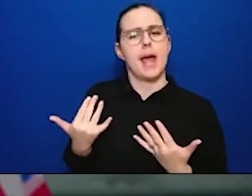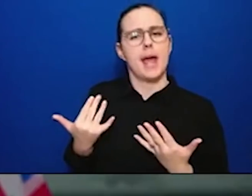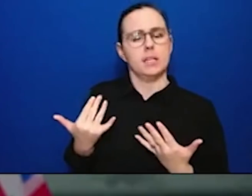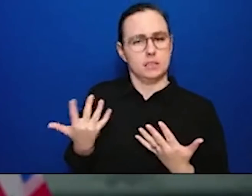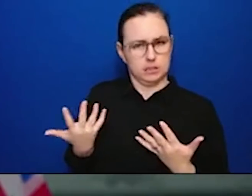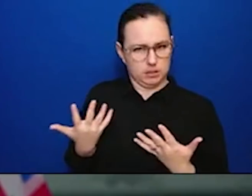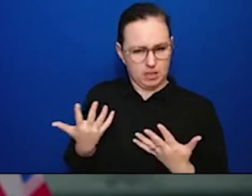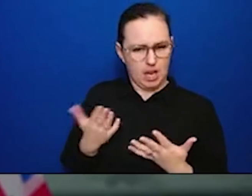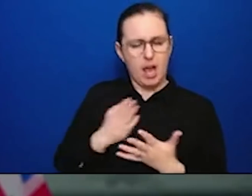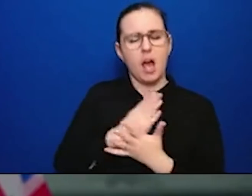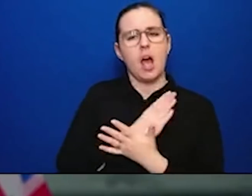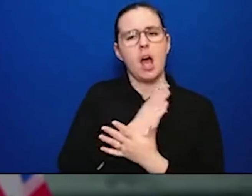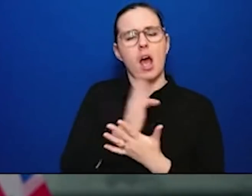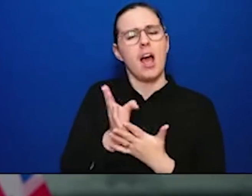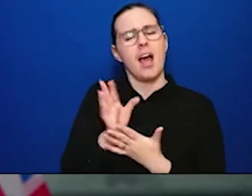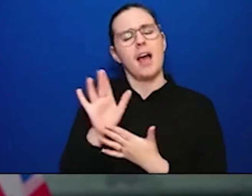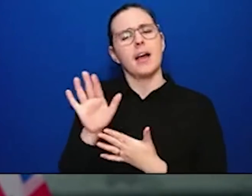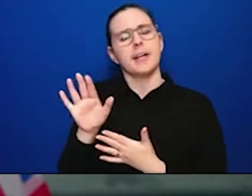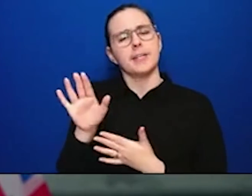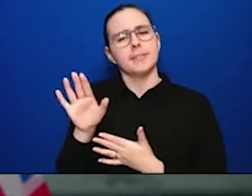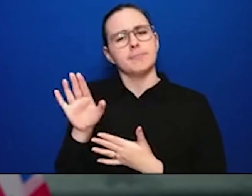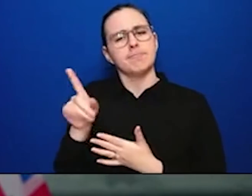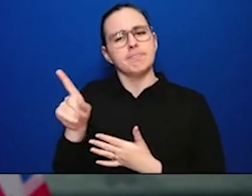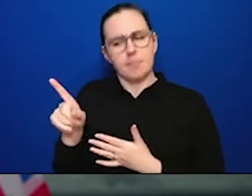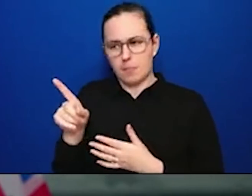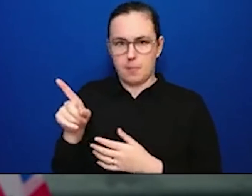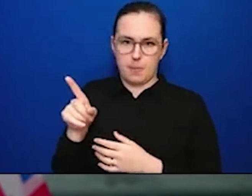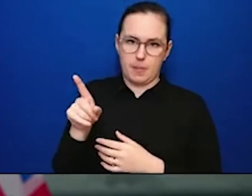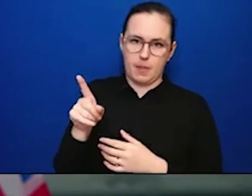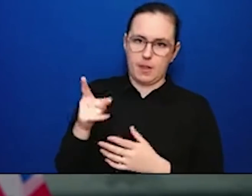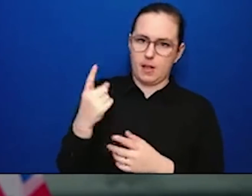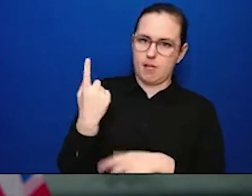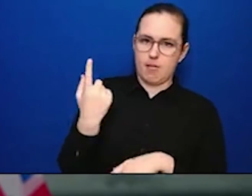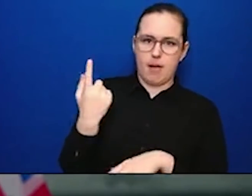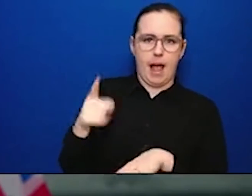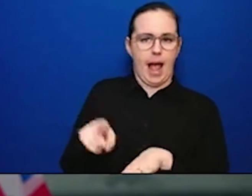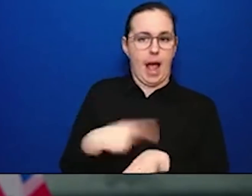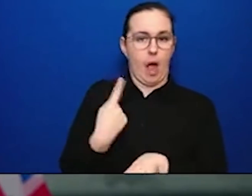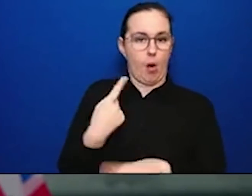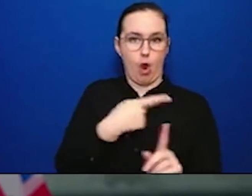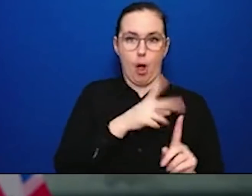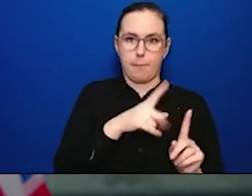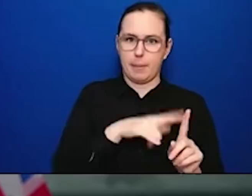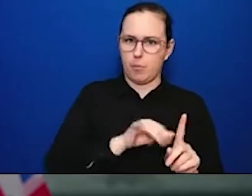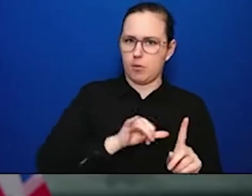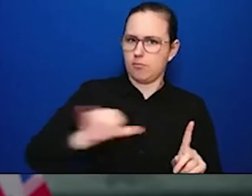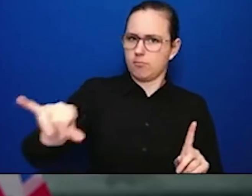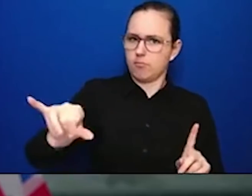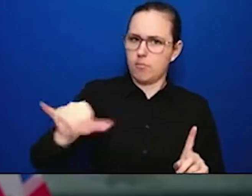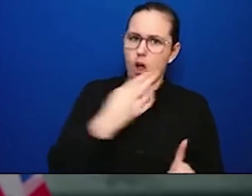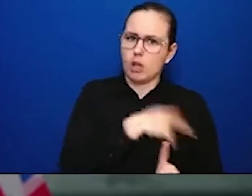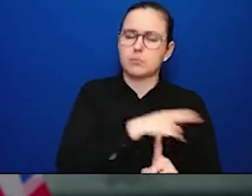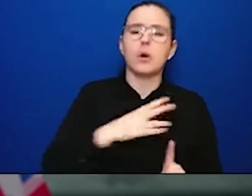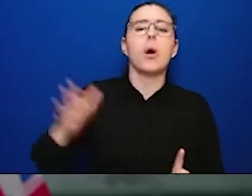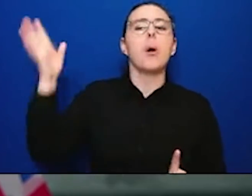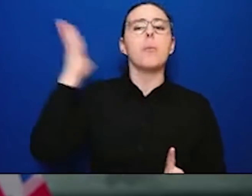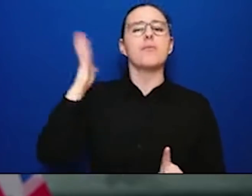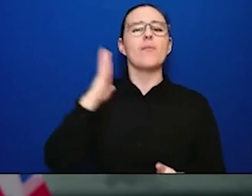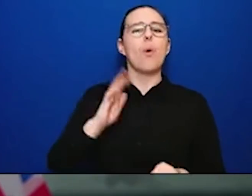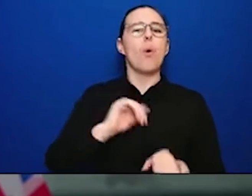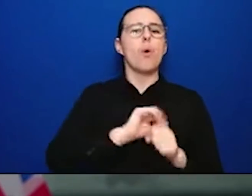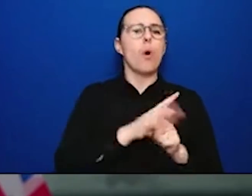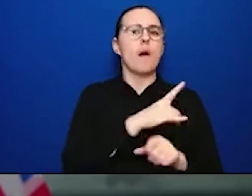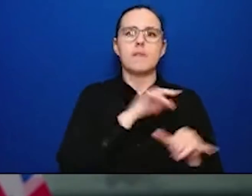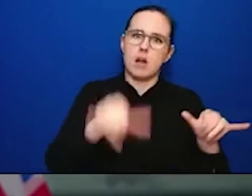any shift we've seen in how long people are staying in hospital with COVID now compared to before because of